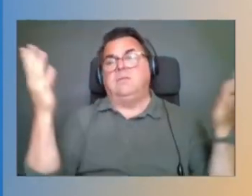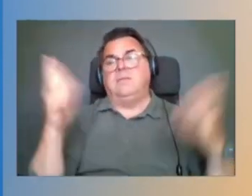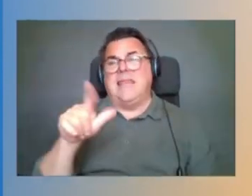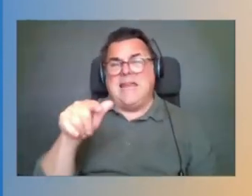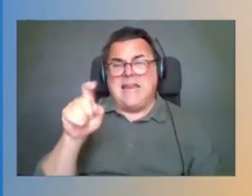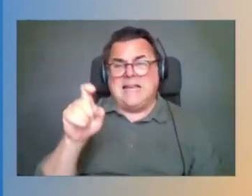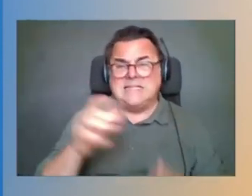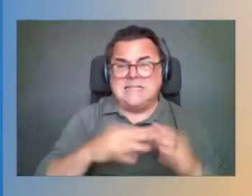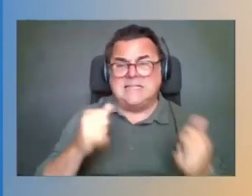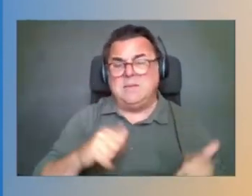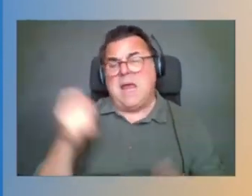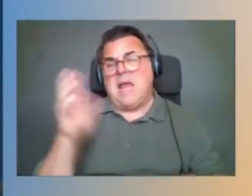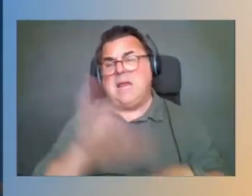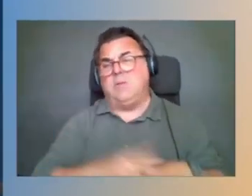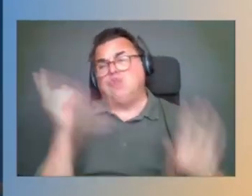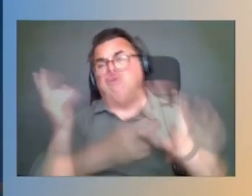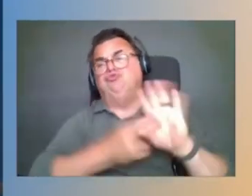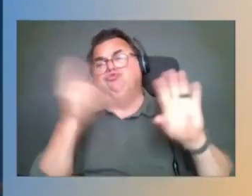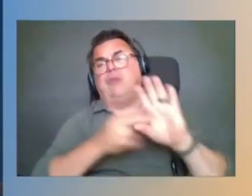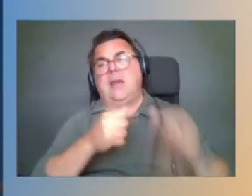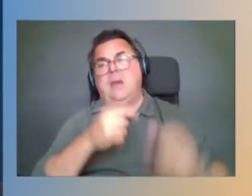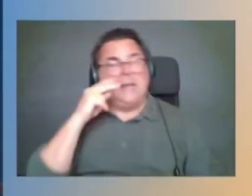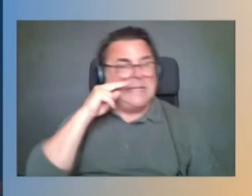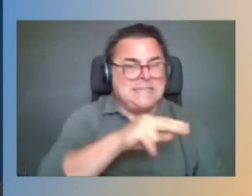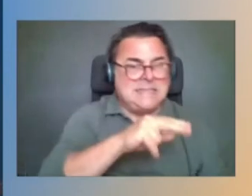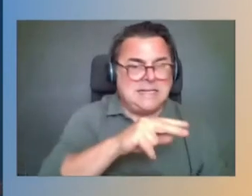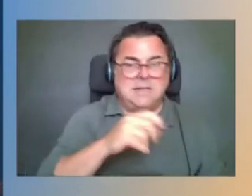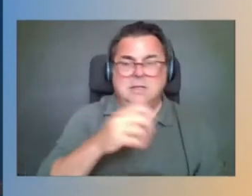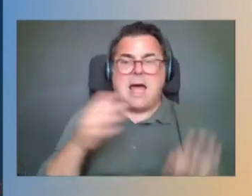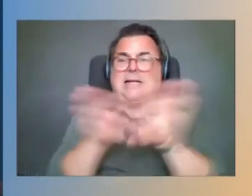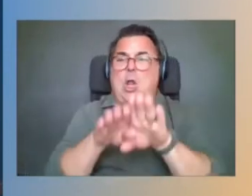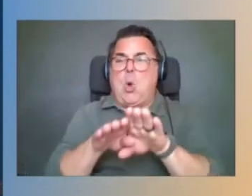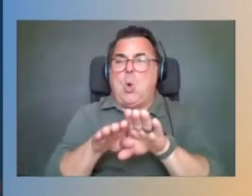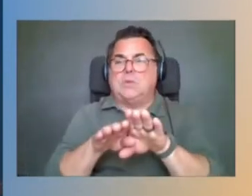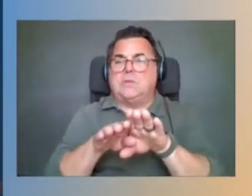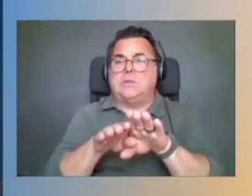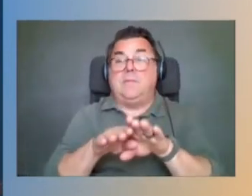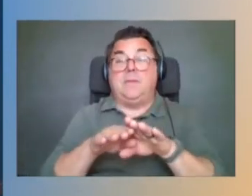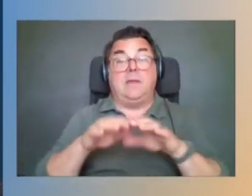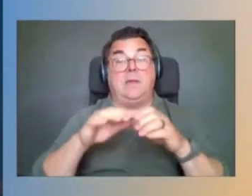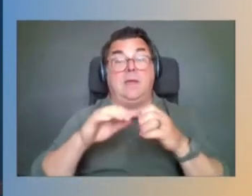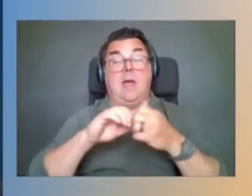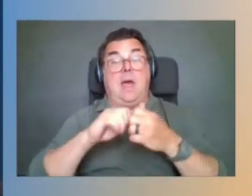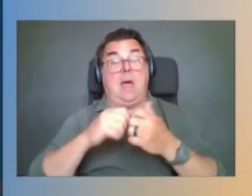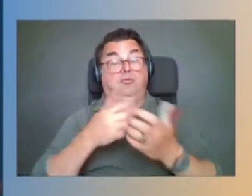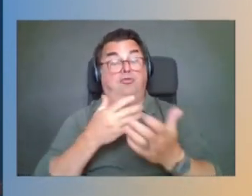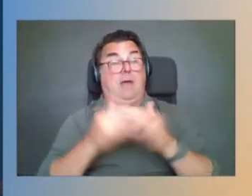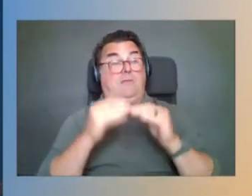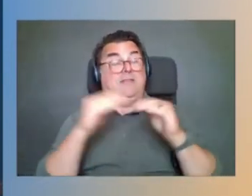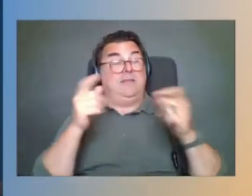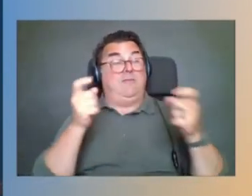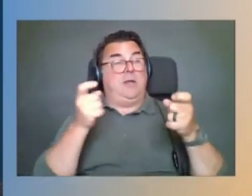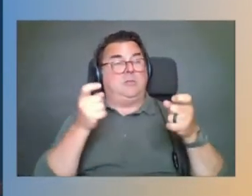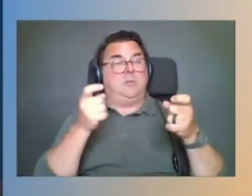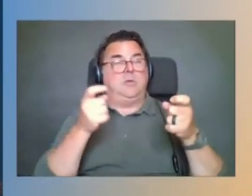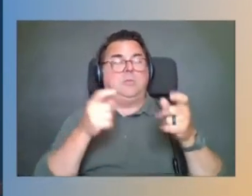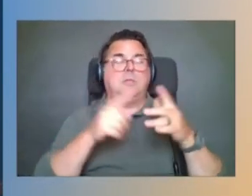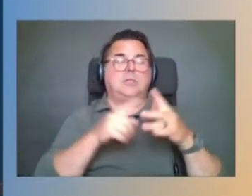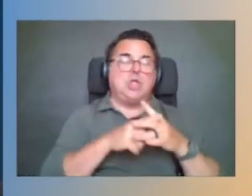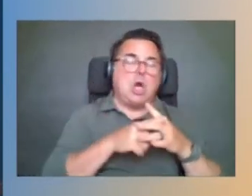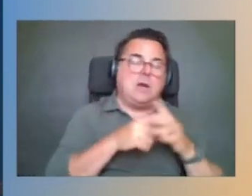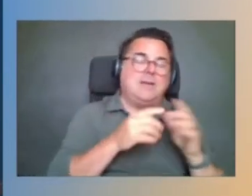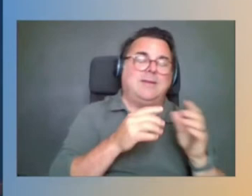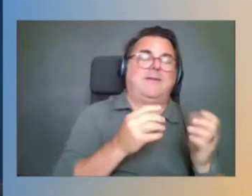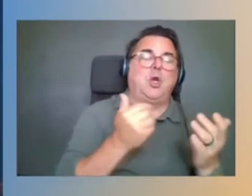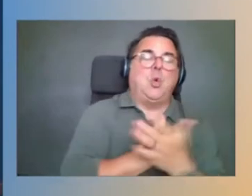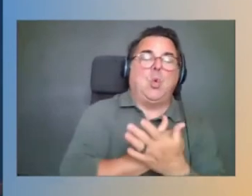can log in. There's just a very big surface there. Yeah, there's no other way to do it. And to get to this level of manageability, you have to start from scratch. So